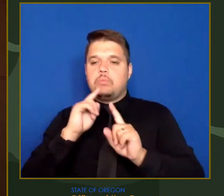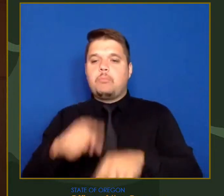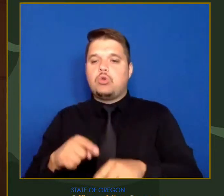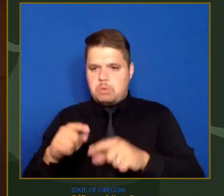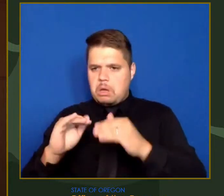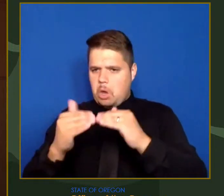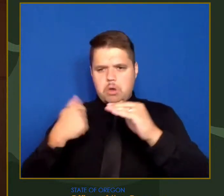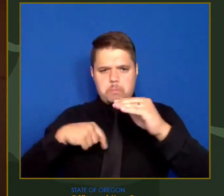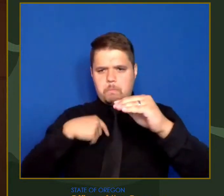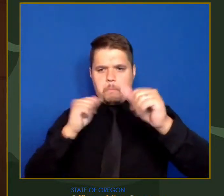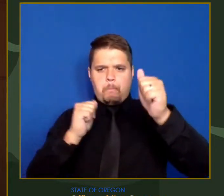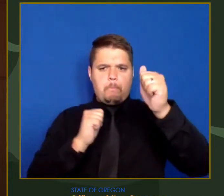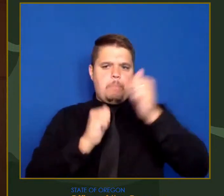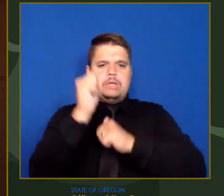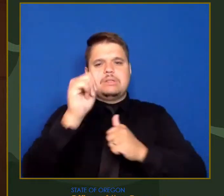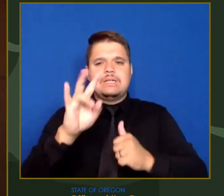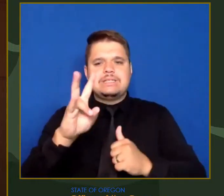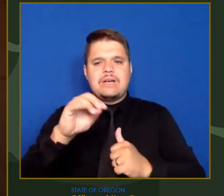emergency order situation?